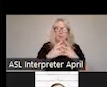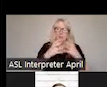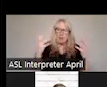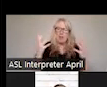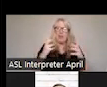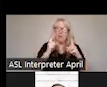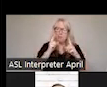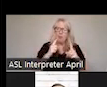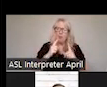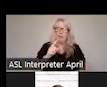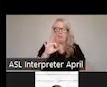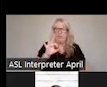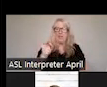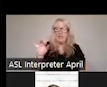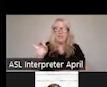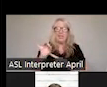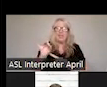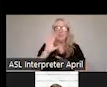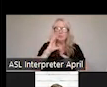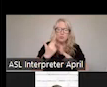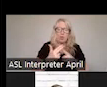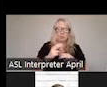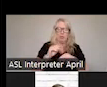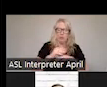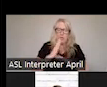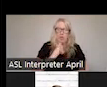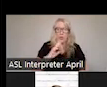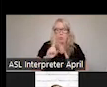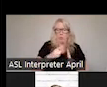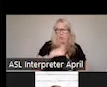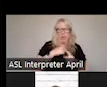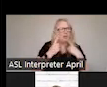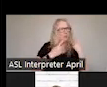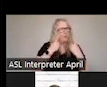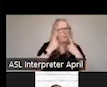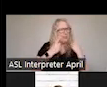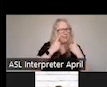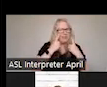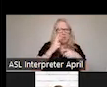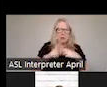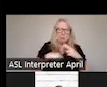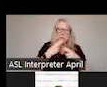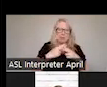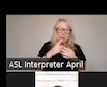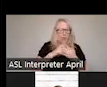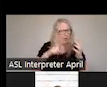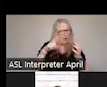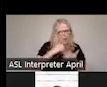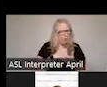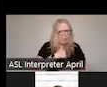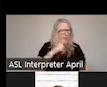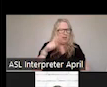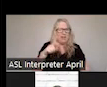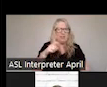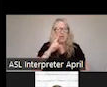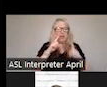where, 988 is really talking to a counselor. And when I was thinking about what help I needed, I just needed to talk